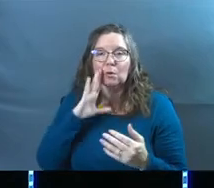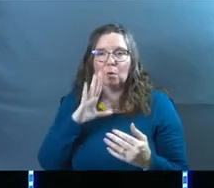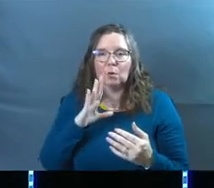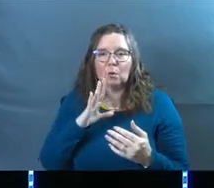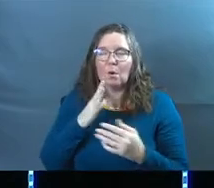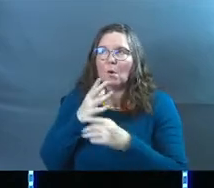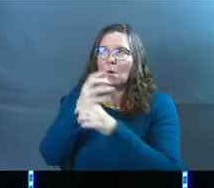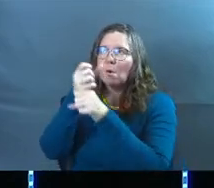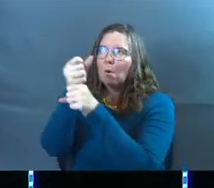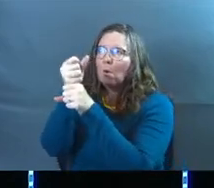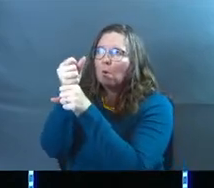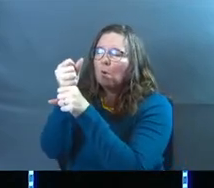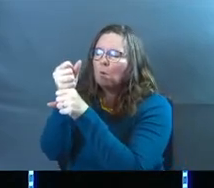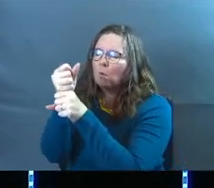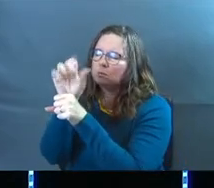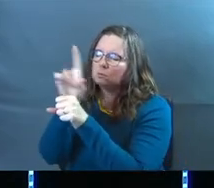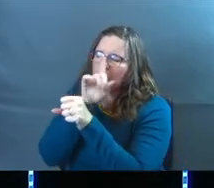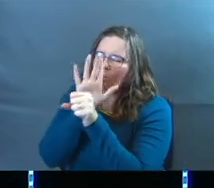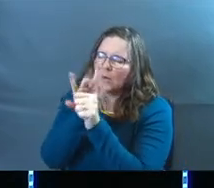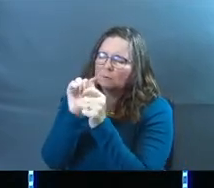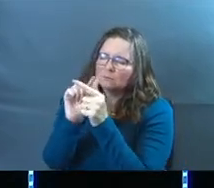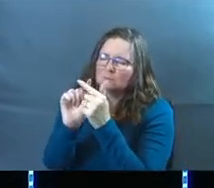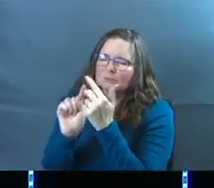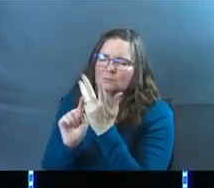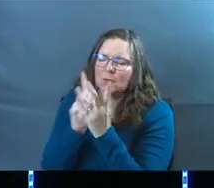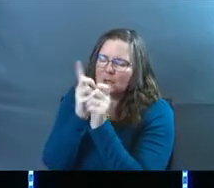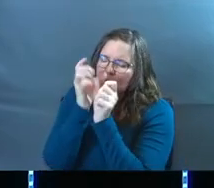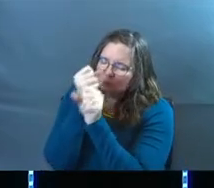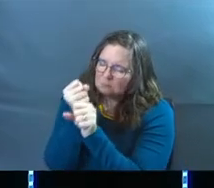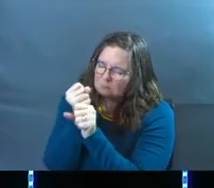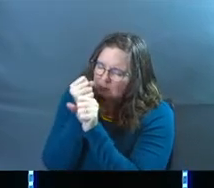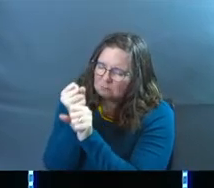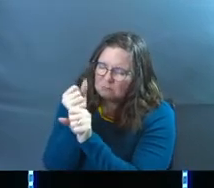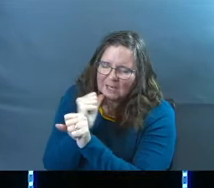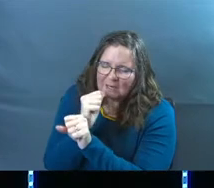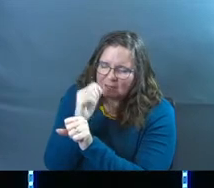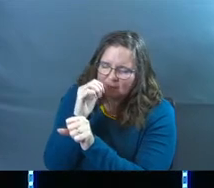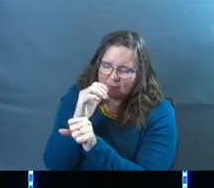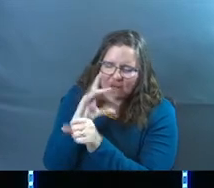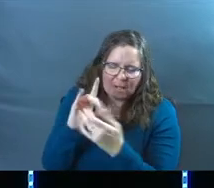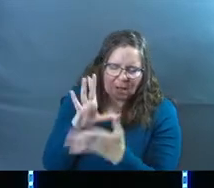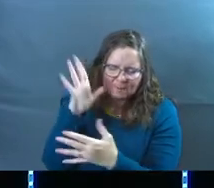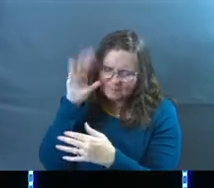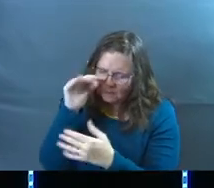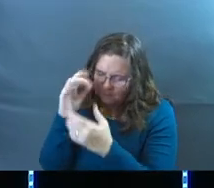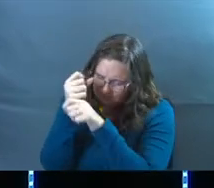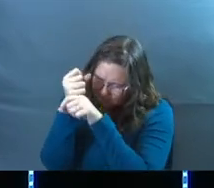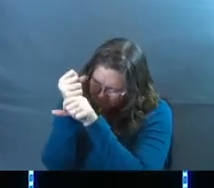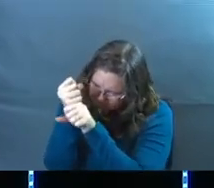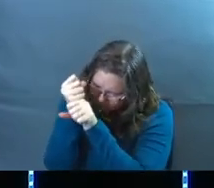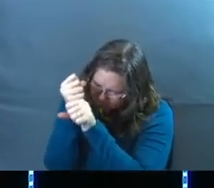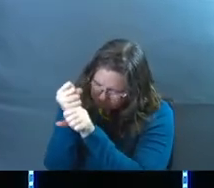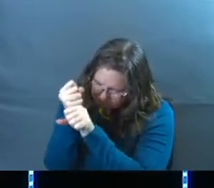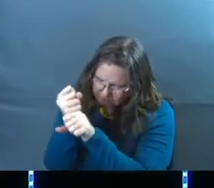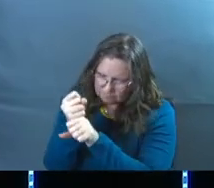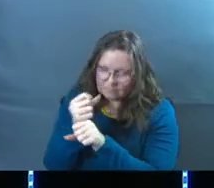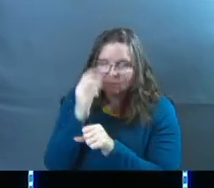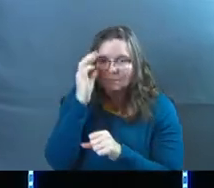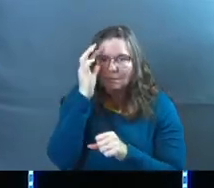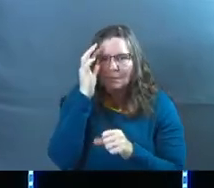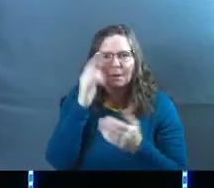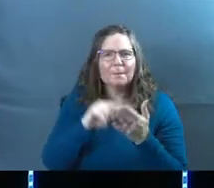to hold on to the promise. You're going to hold tightly without wavering. What's he doing there? Hold tightly without